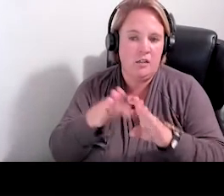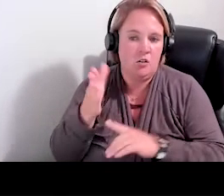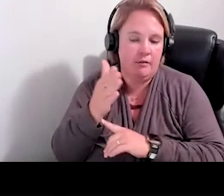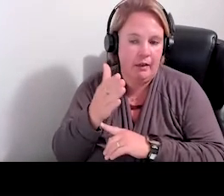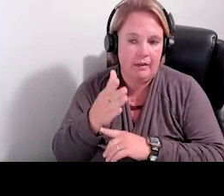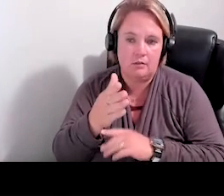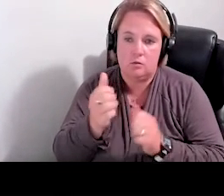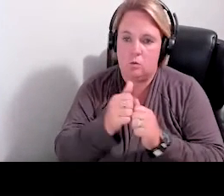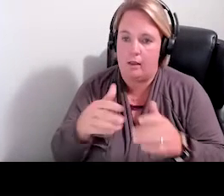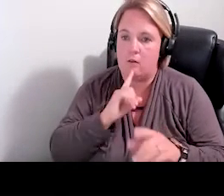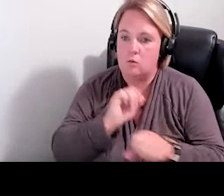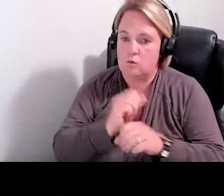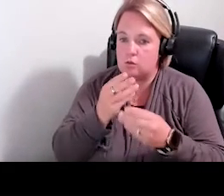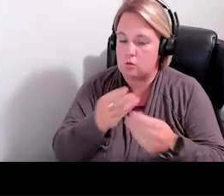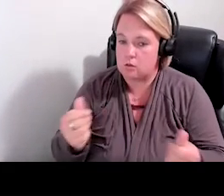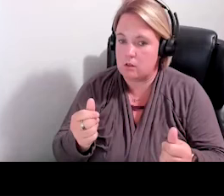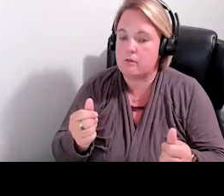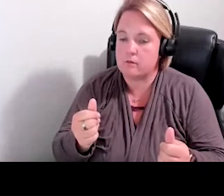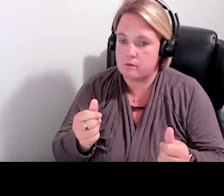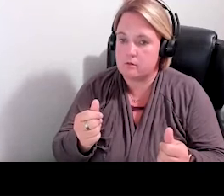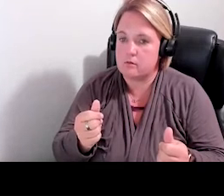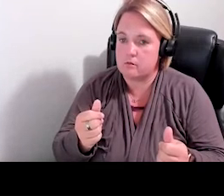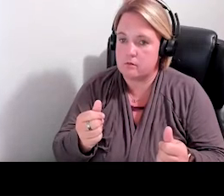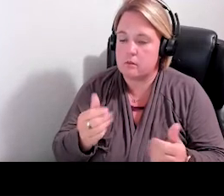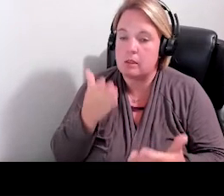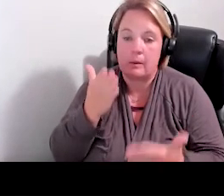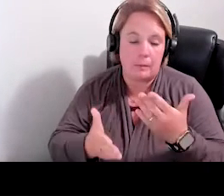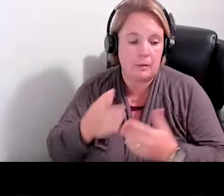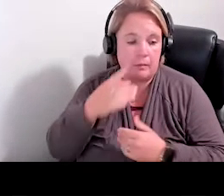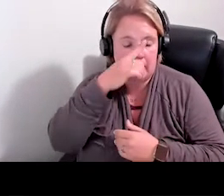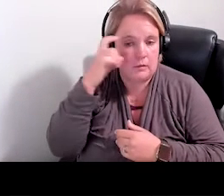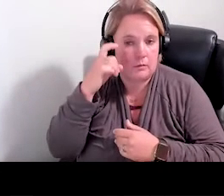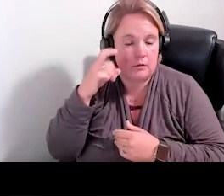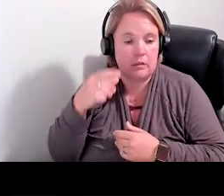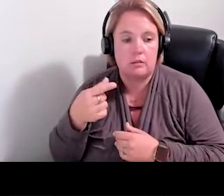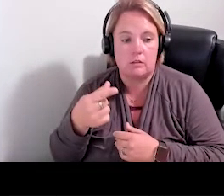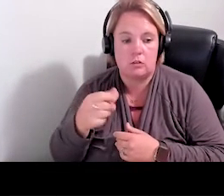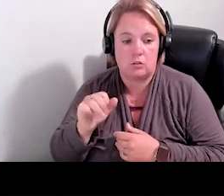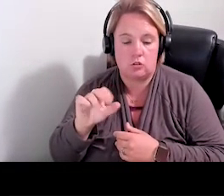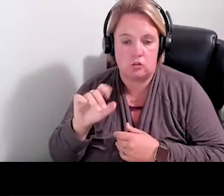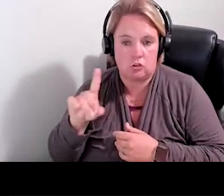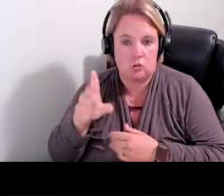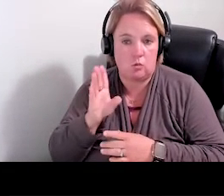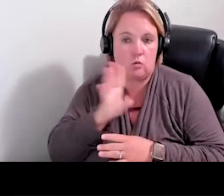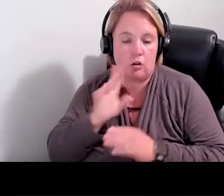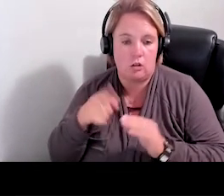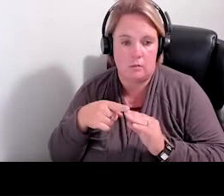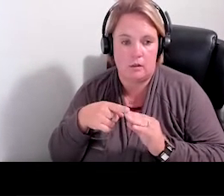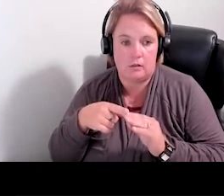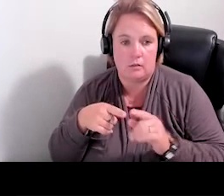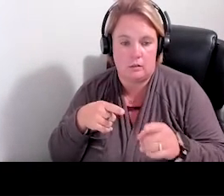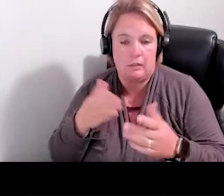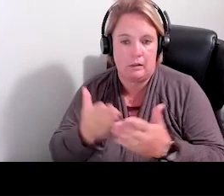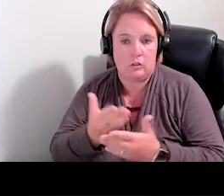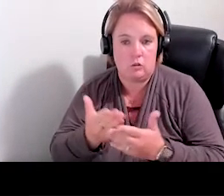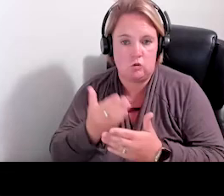without reaching out to the student, might be because of what Gerard will talk about in this new process